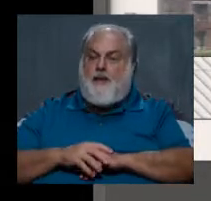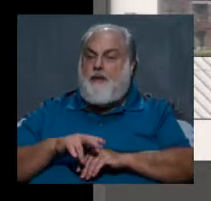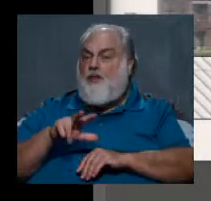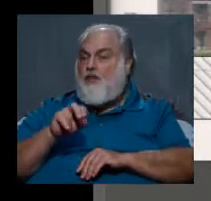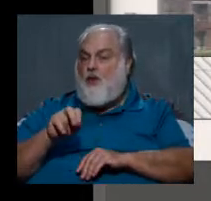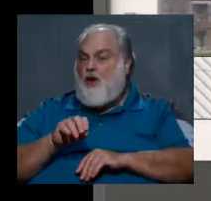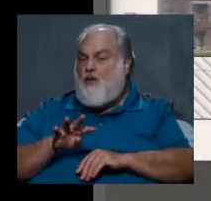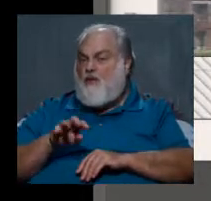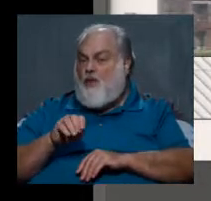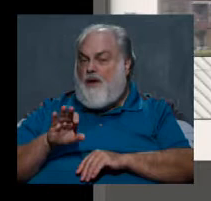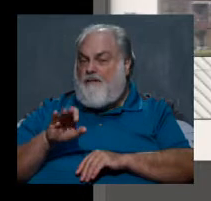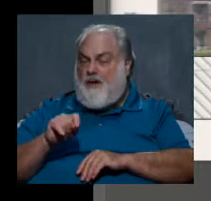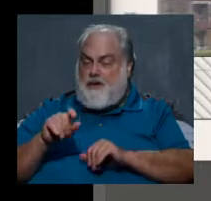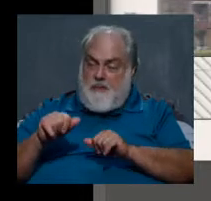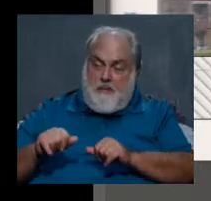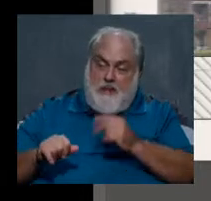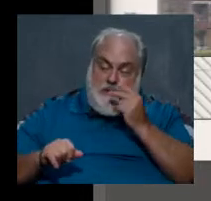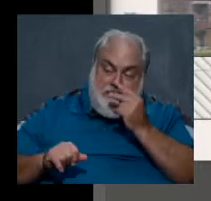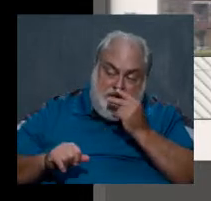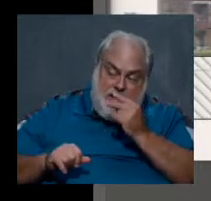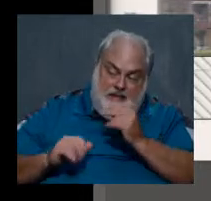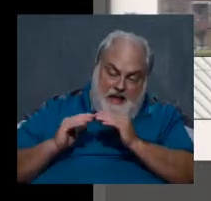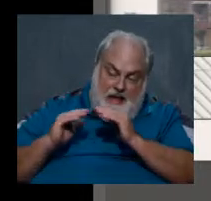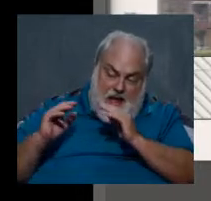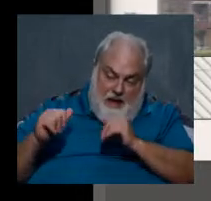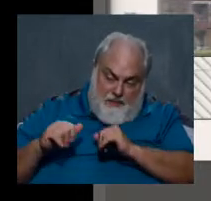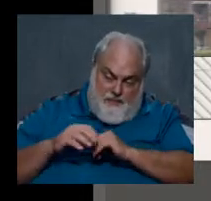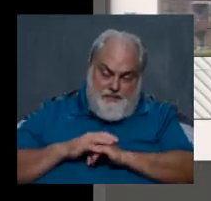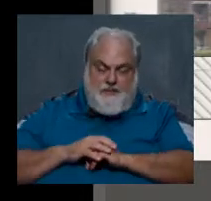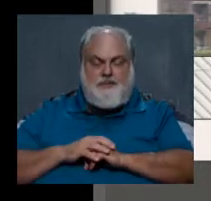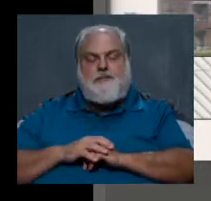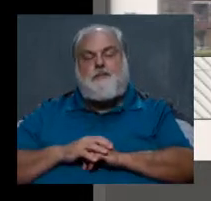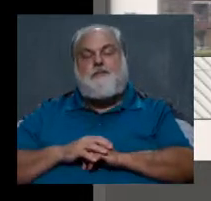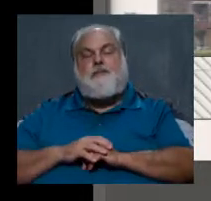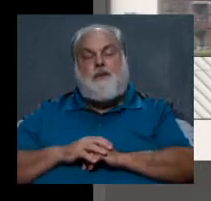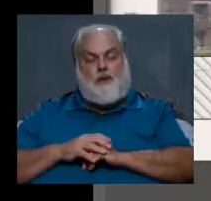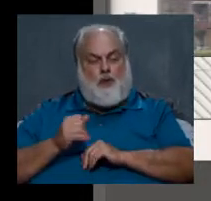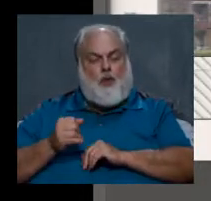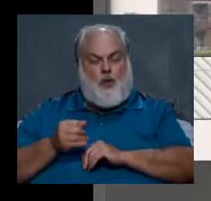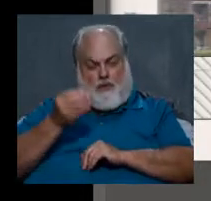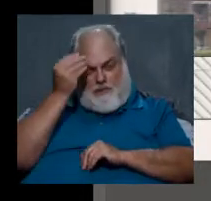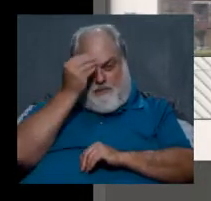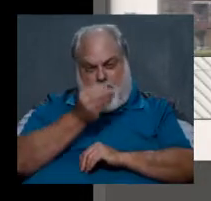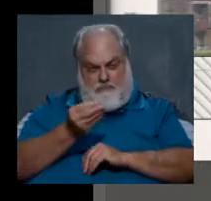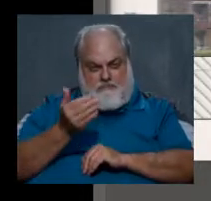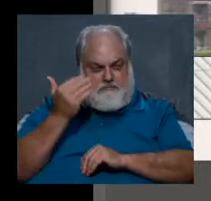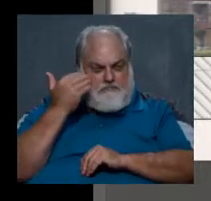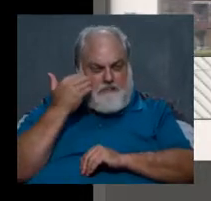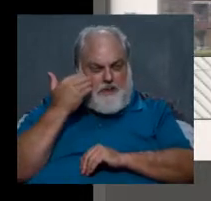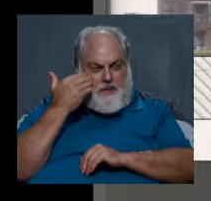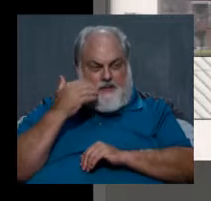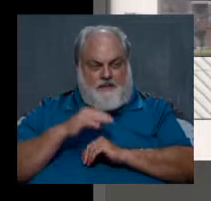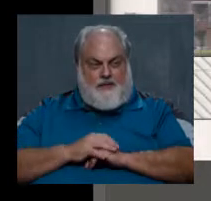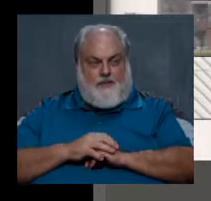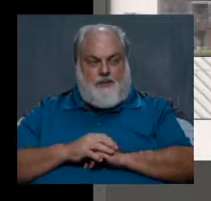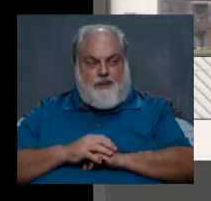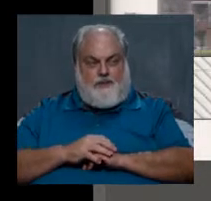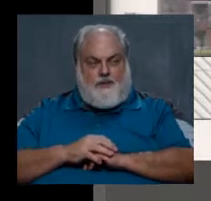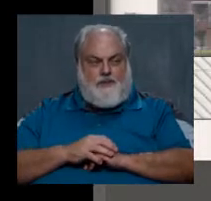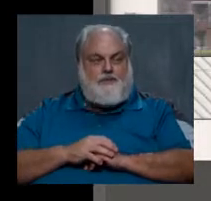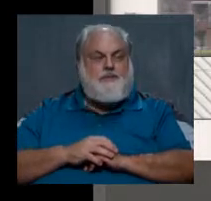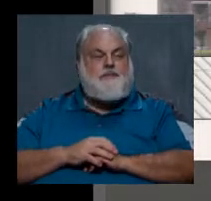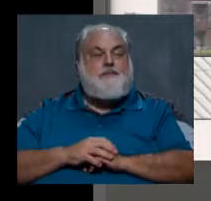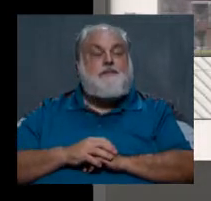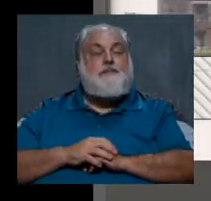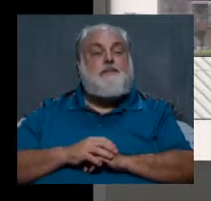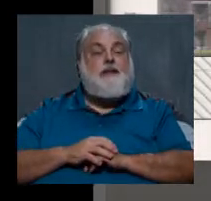there was any visibility from the house to the project or from the project over to the house. So I want to bring that to your attention as well. I also